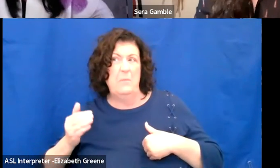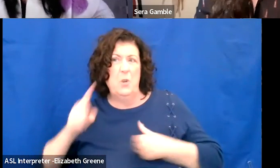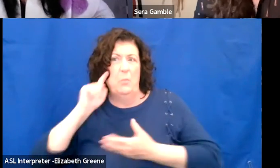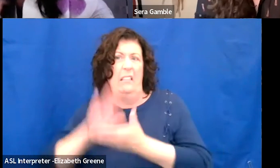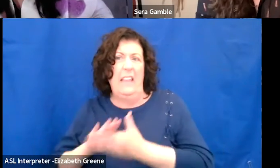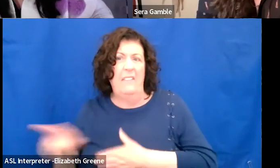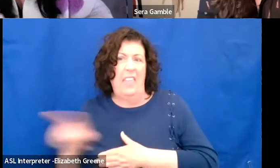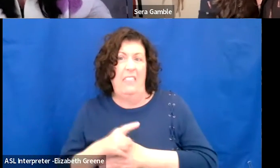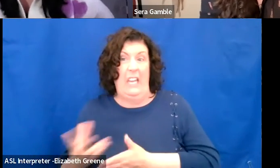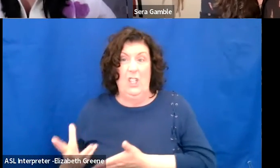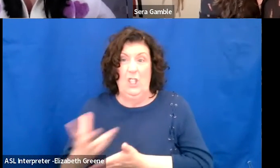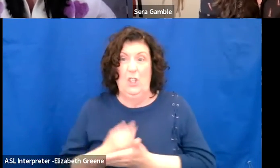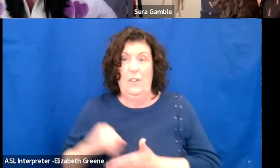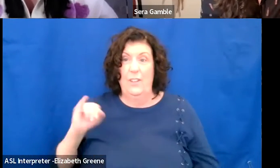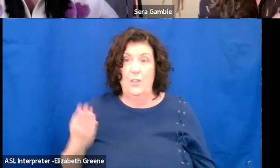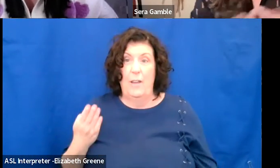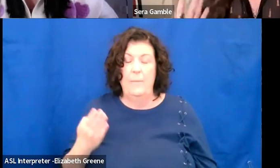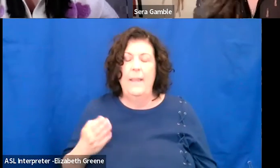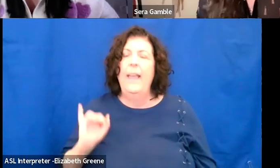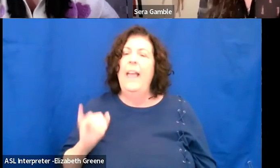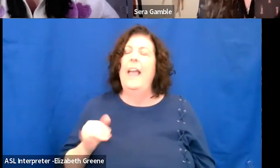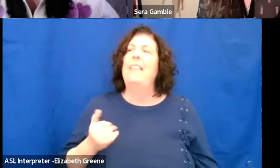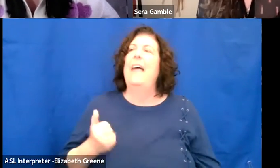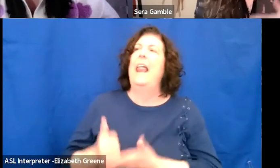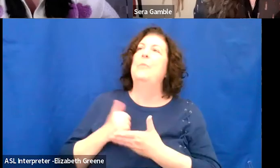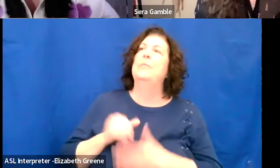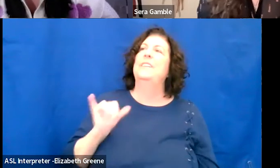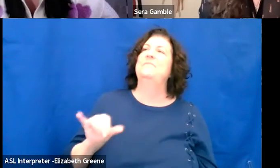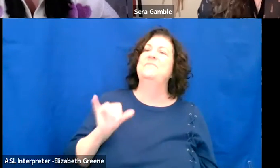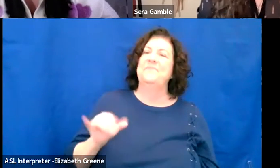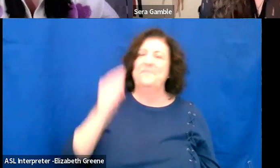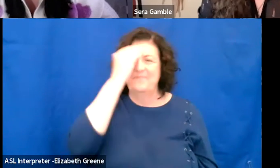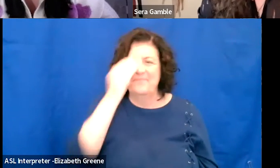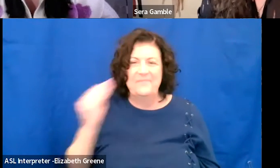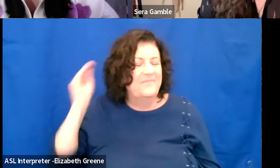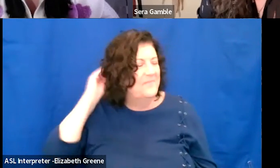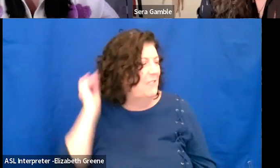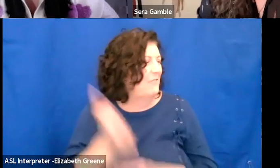it's actually, you know, a business. It's not necessarily about how I'm feeling.